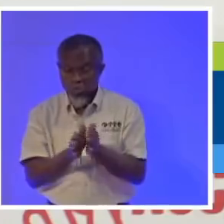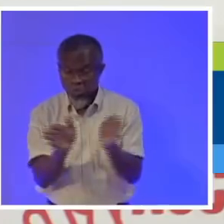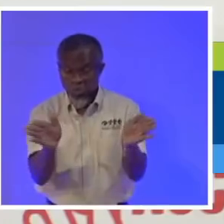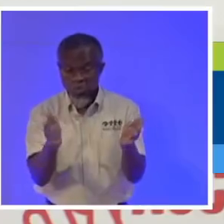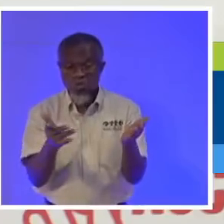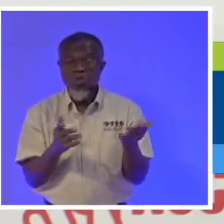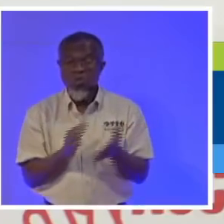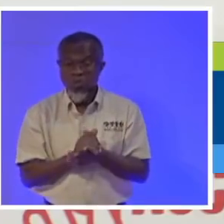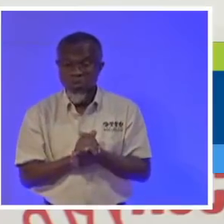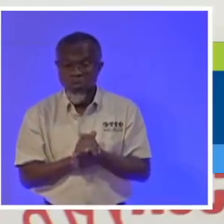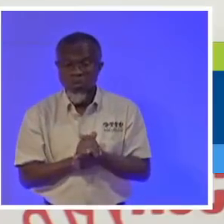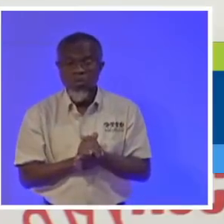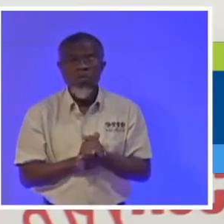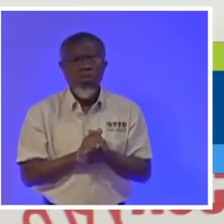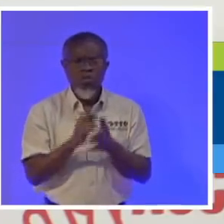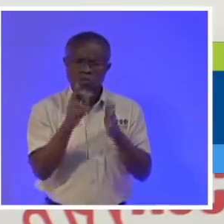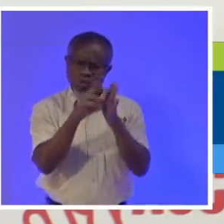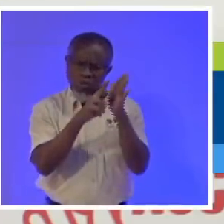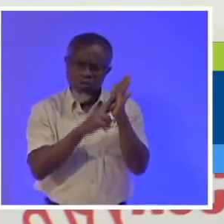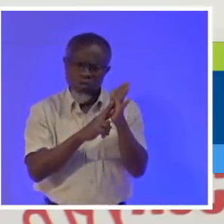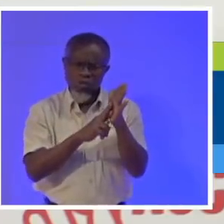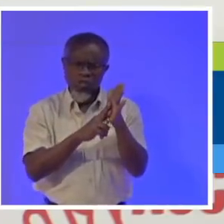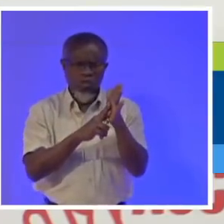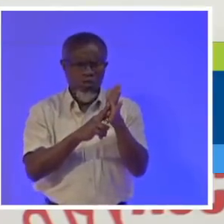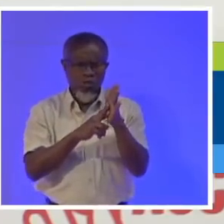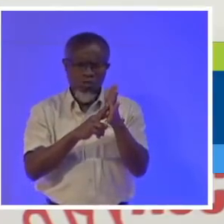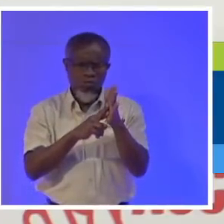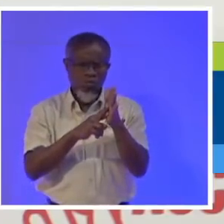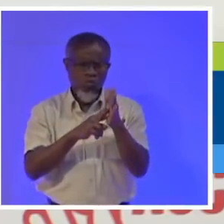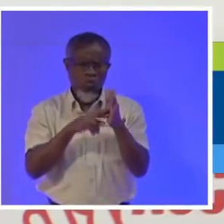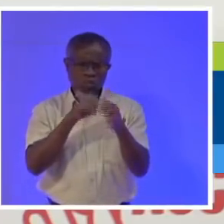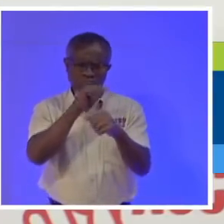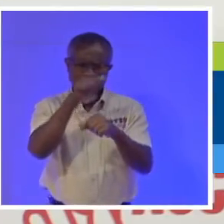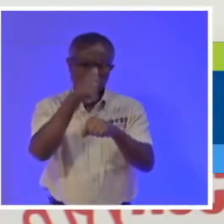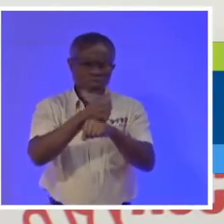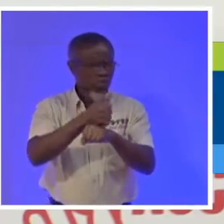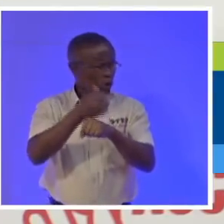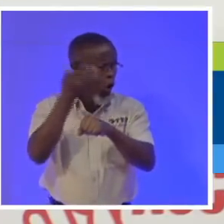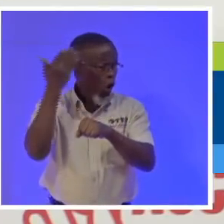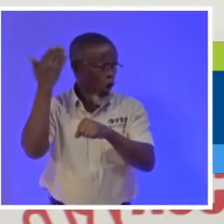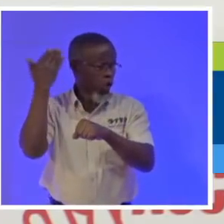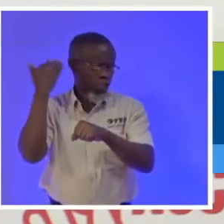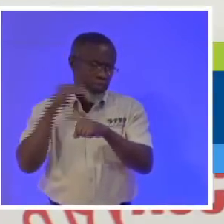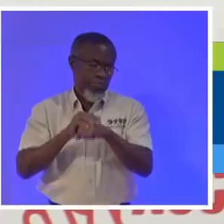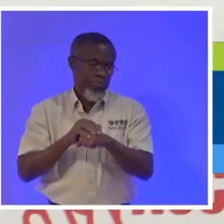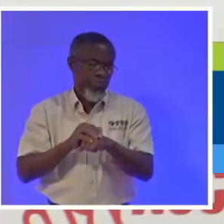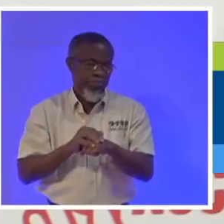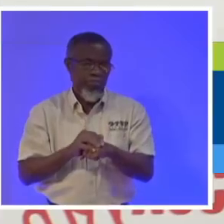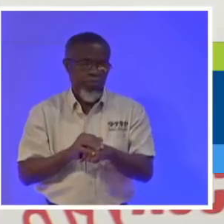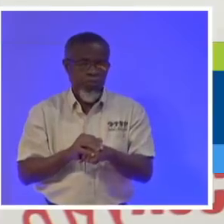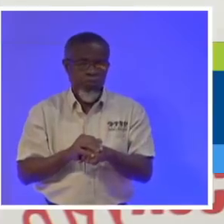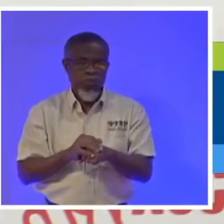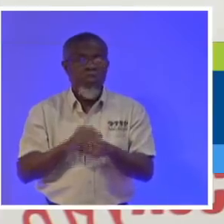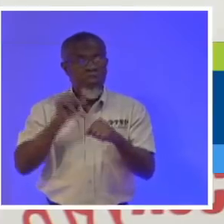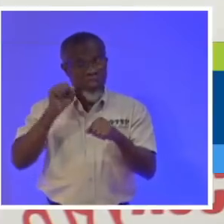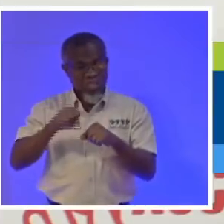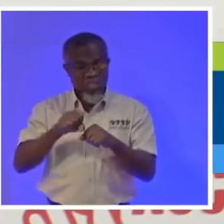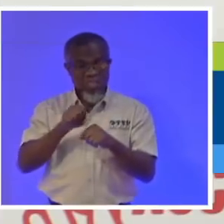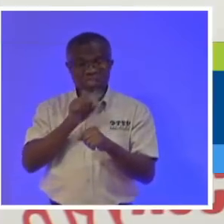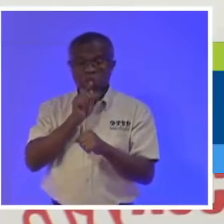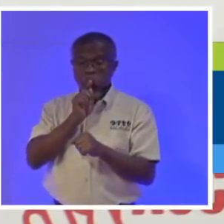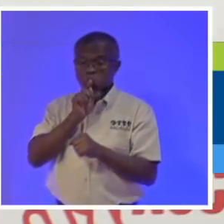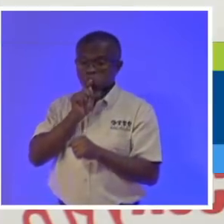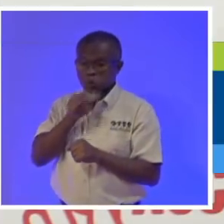The regulations that have been in place since tuberculosis was a concern. Yes, spitting on the streets is A,